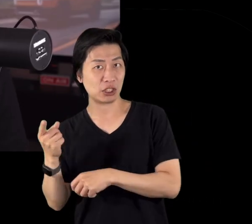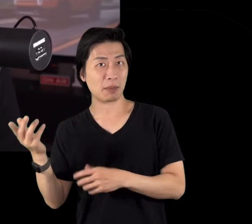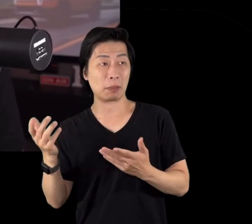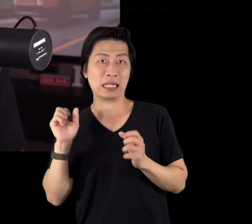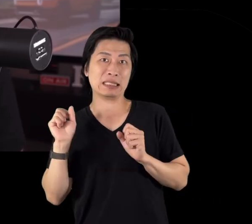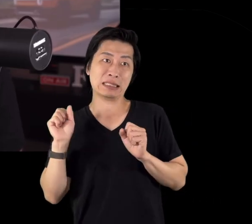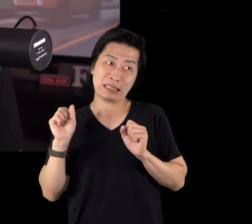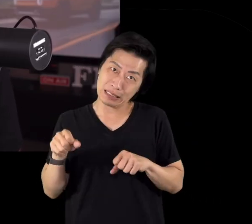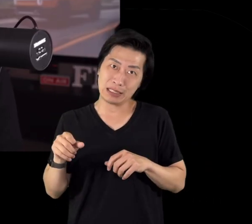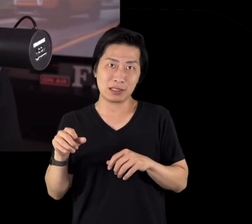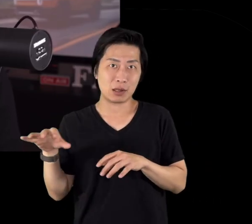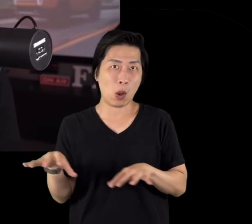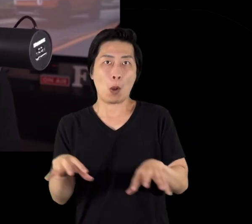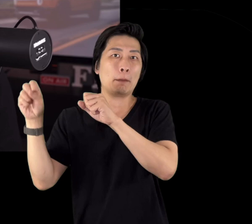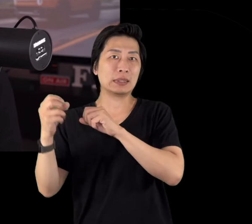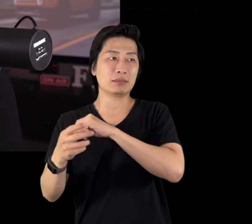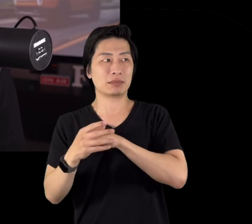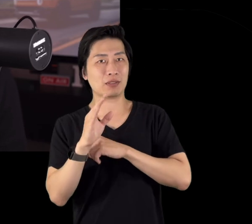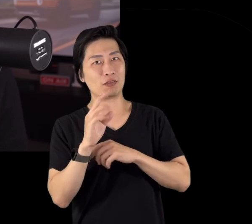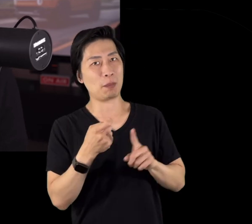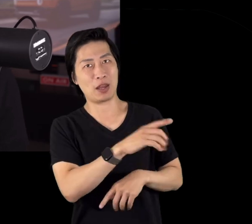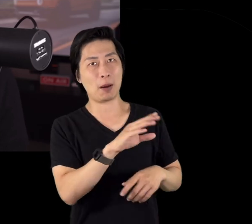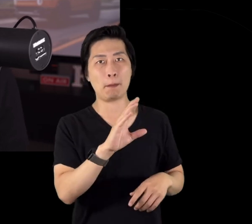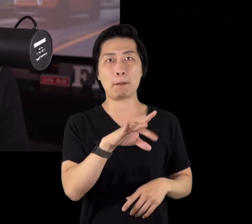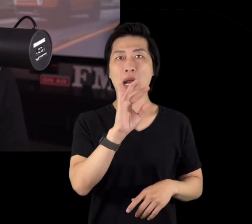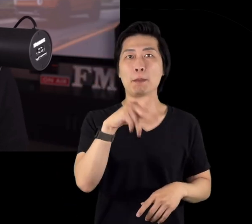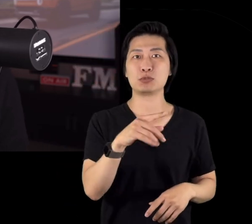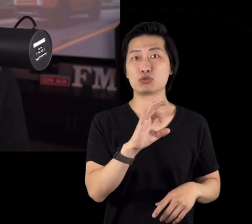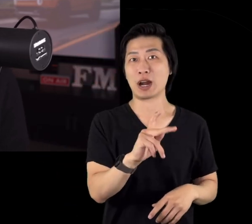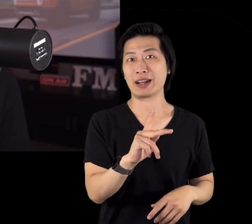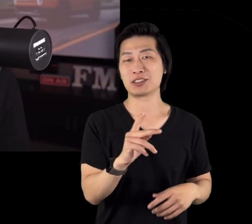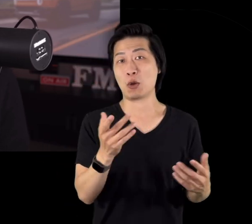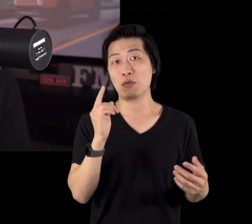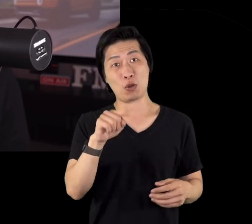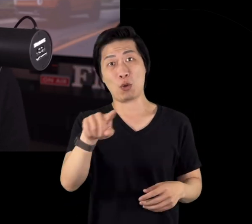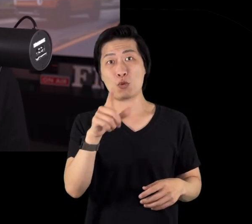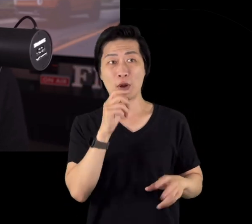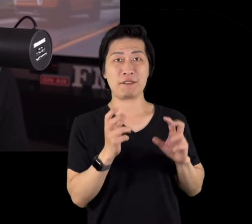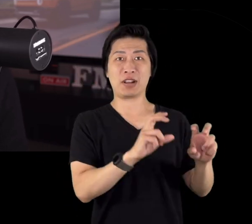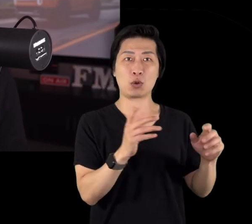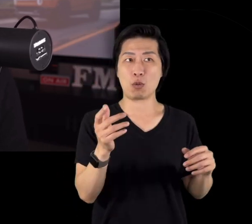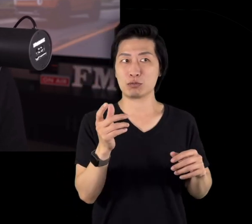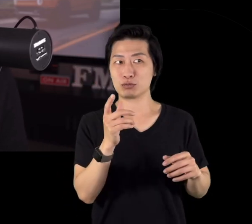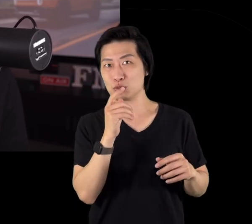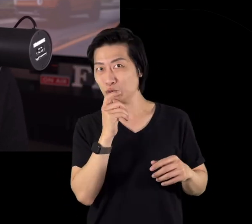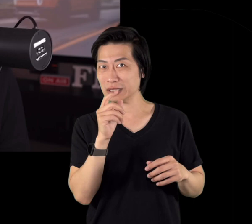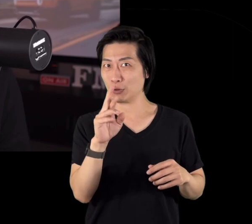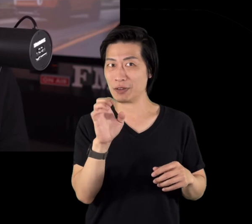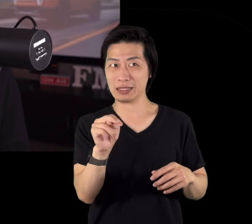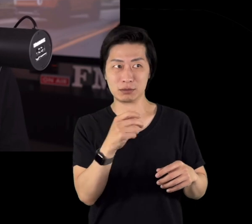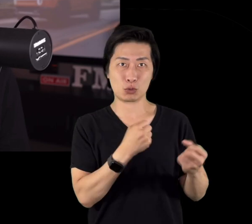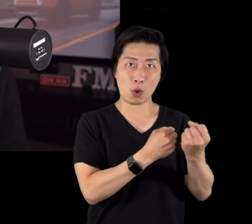truck business and potentially their SUV business as well. So that's something to keep an eye on if you're somebody who watches Rivian closely. How will